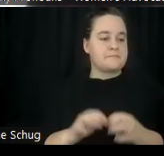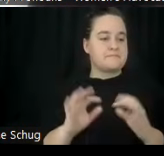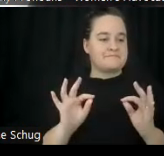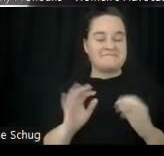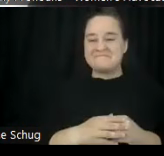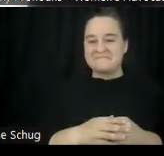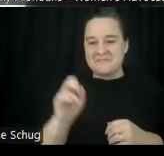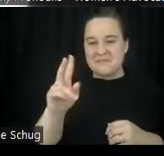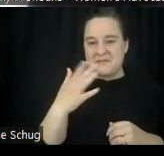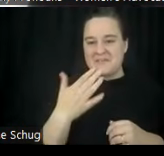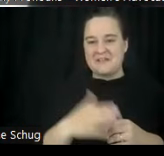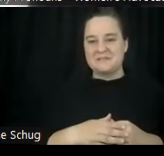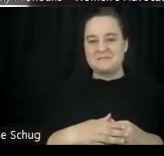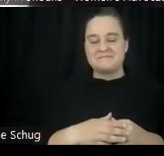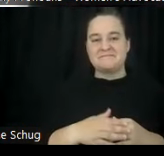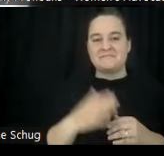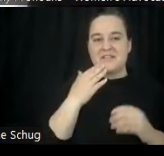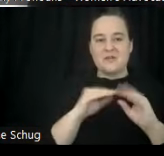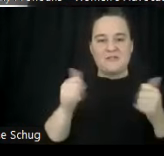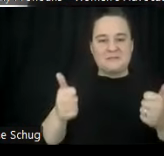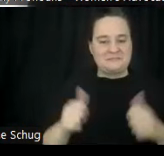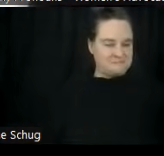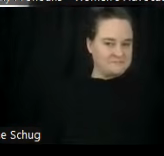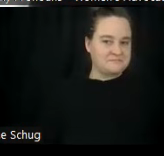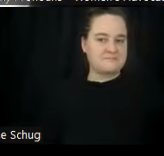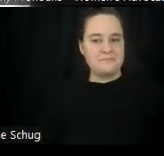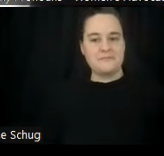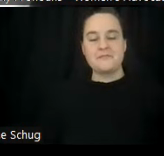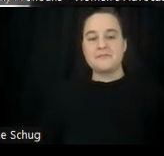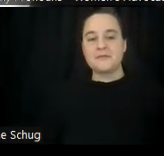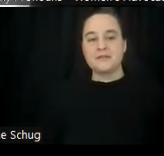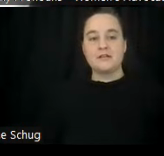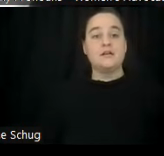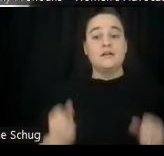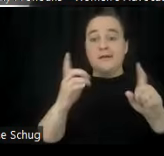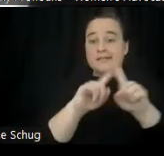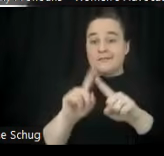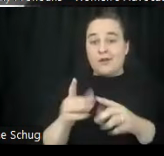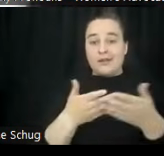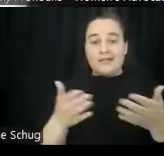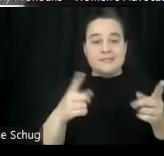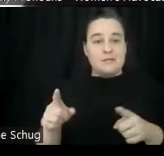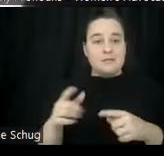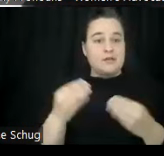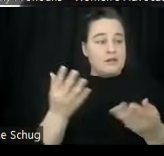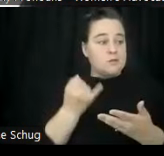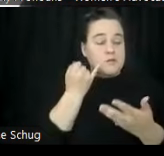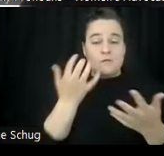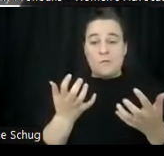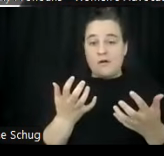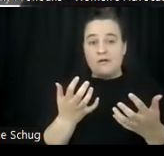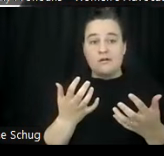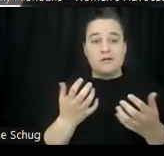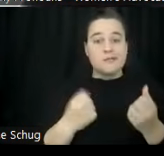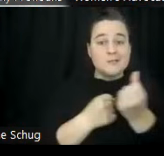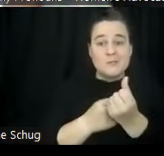Okay. Great. Thank you for the clarification. So lots of different things. Let us know if you want any support